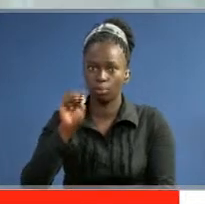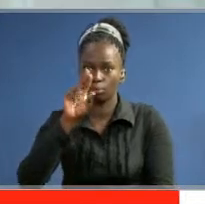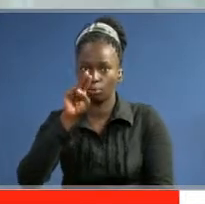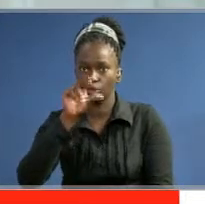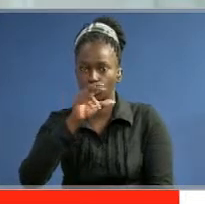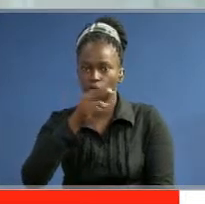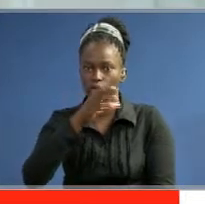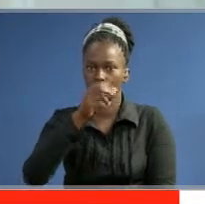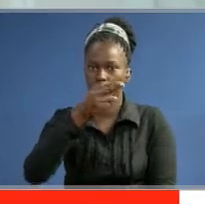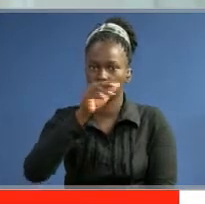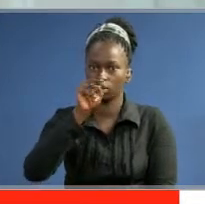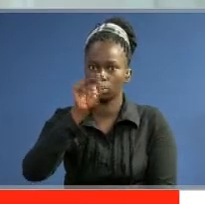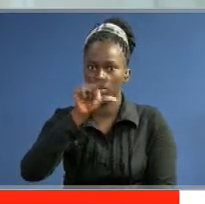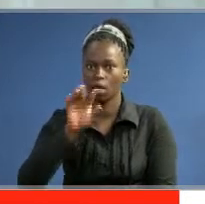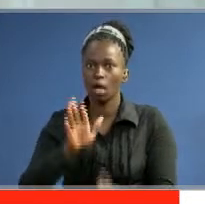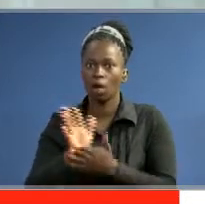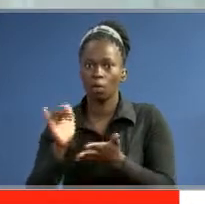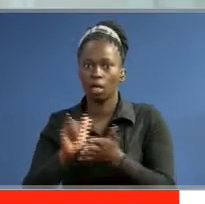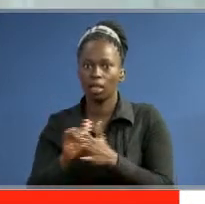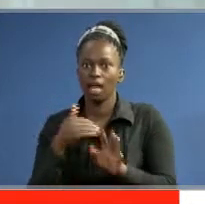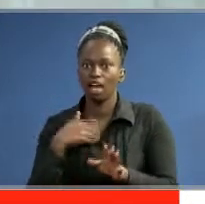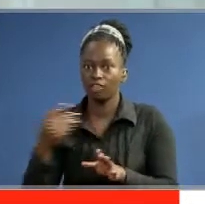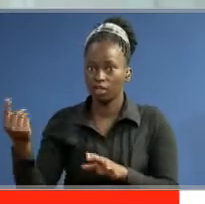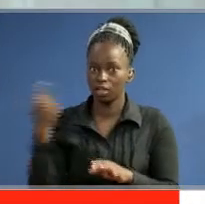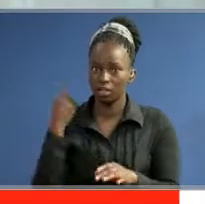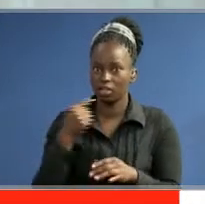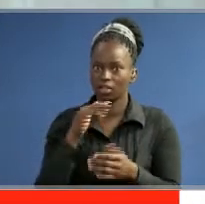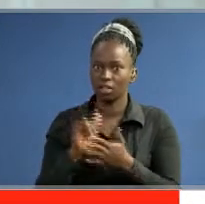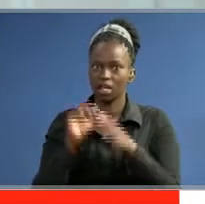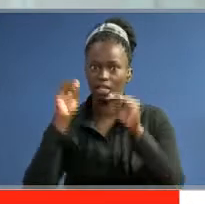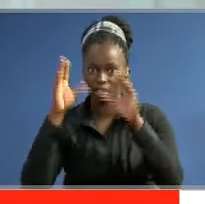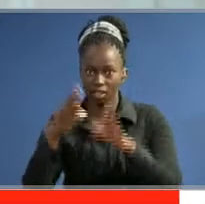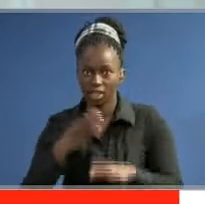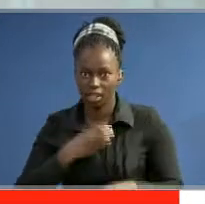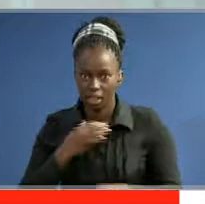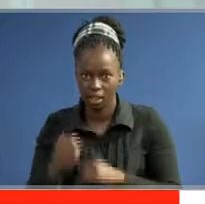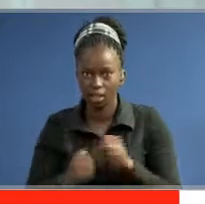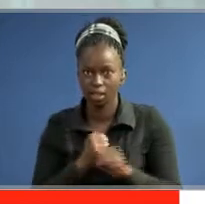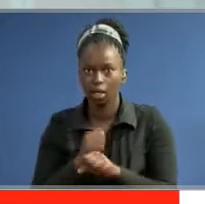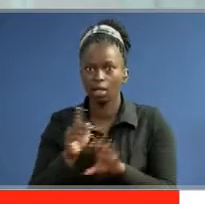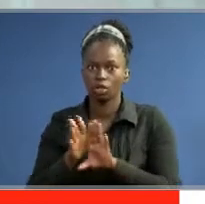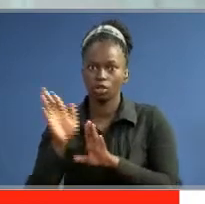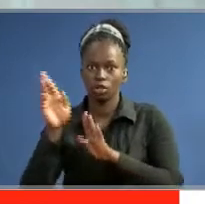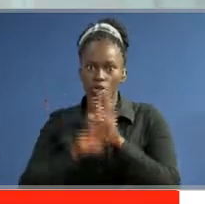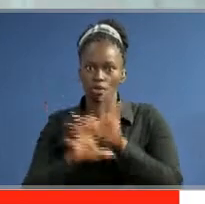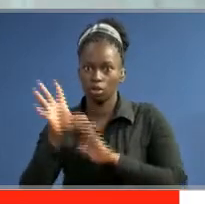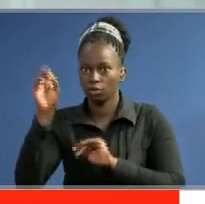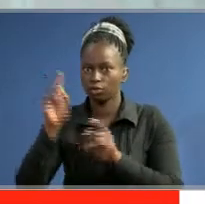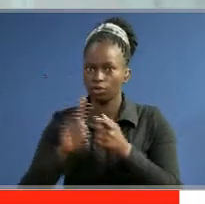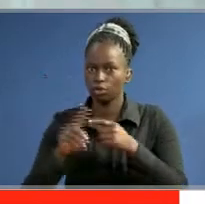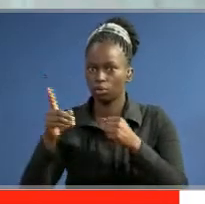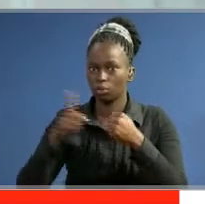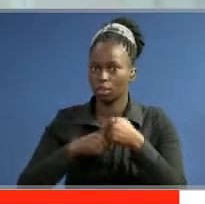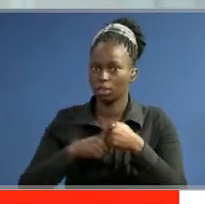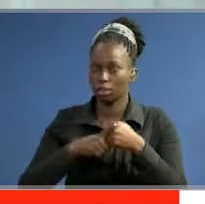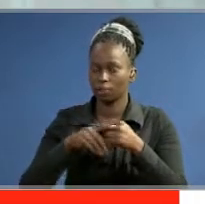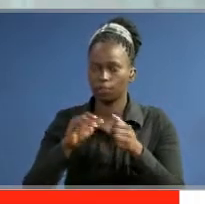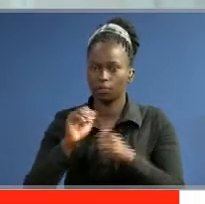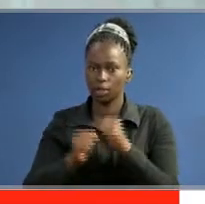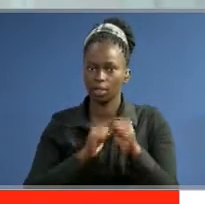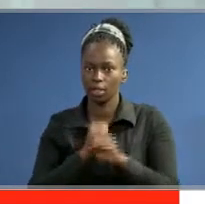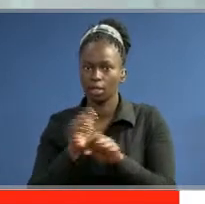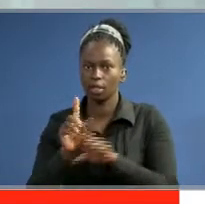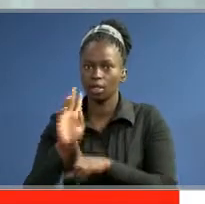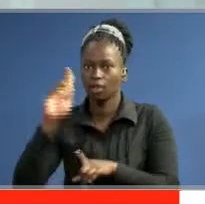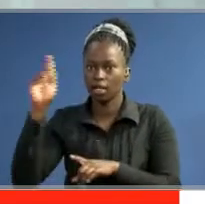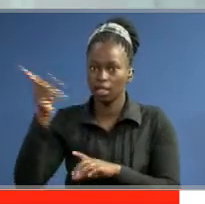to apologize over remarks he made recently, saying that teachers' retirement age should be reduced to 50 from 60 years. Led by the